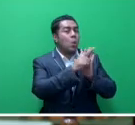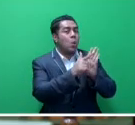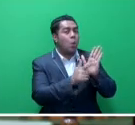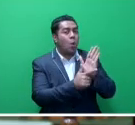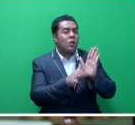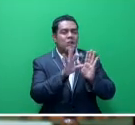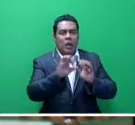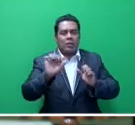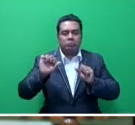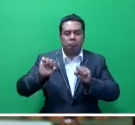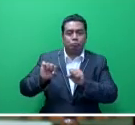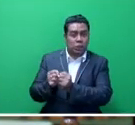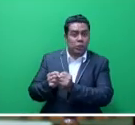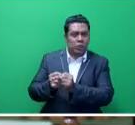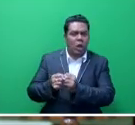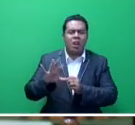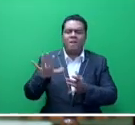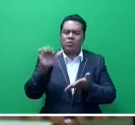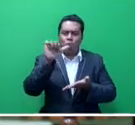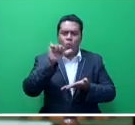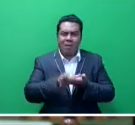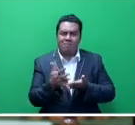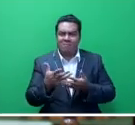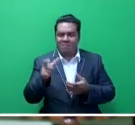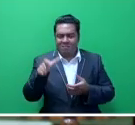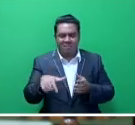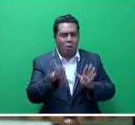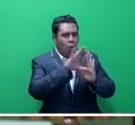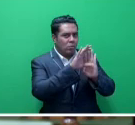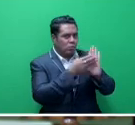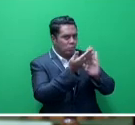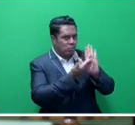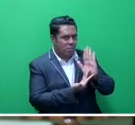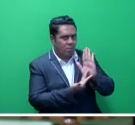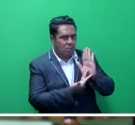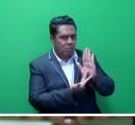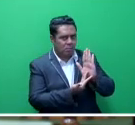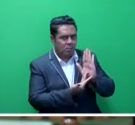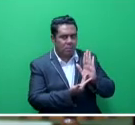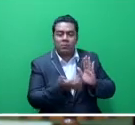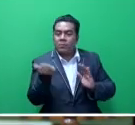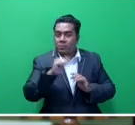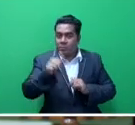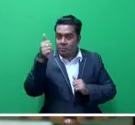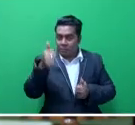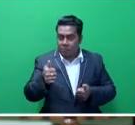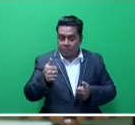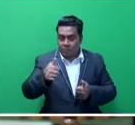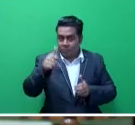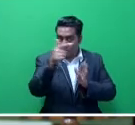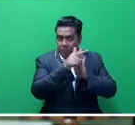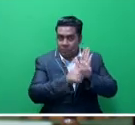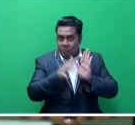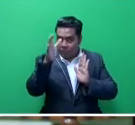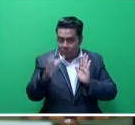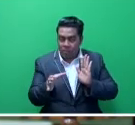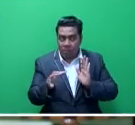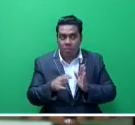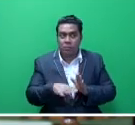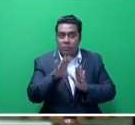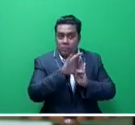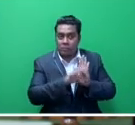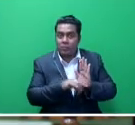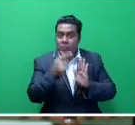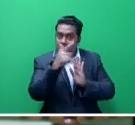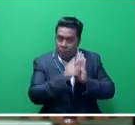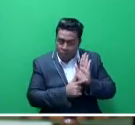not breach any of the rights enshrined in the Fijian Constitution. Any good lawyer with sophisticated knowledge of constitutional law can